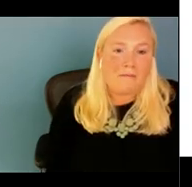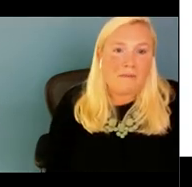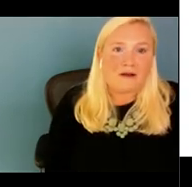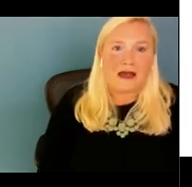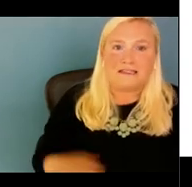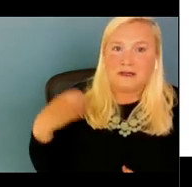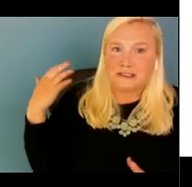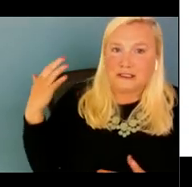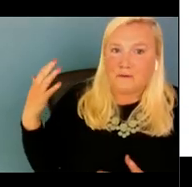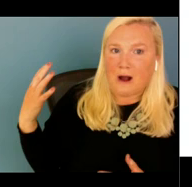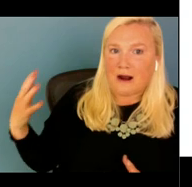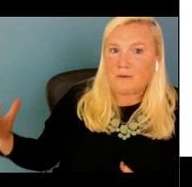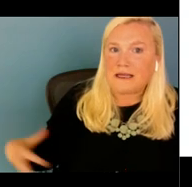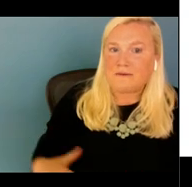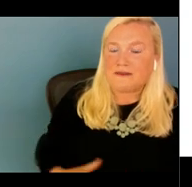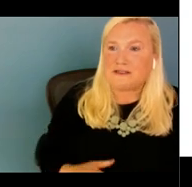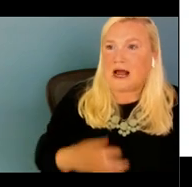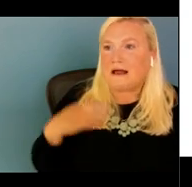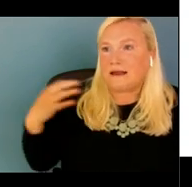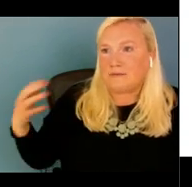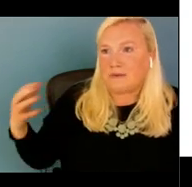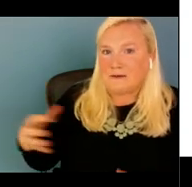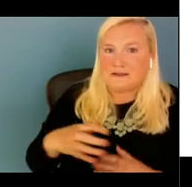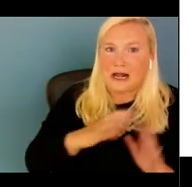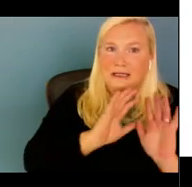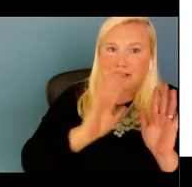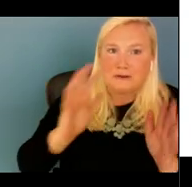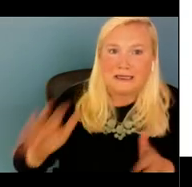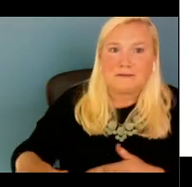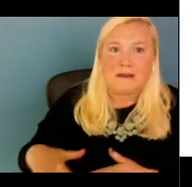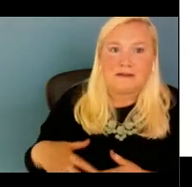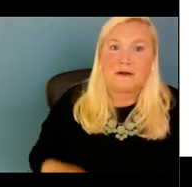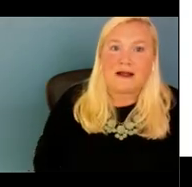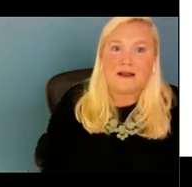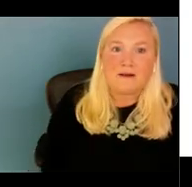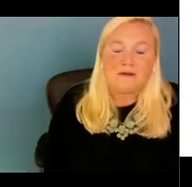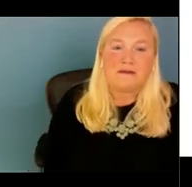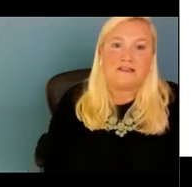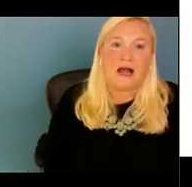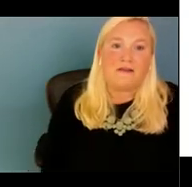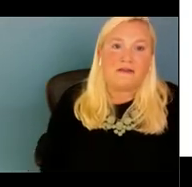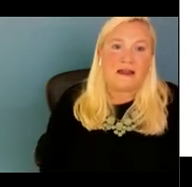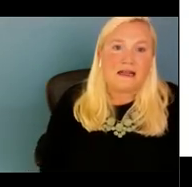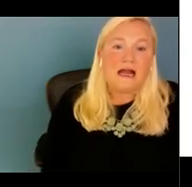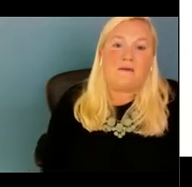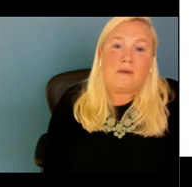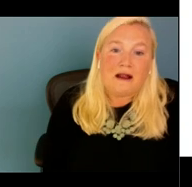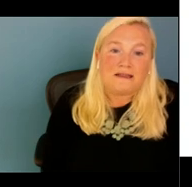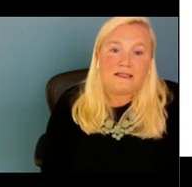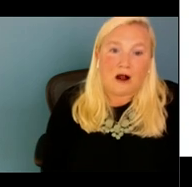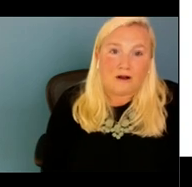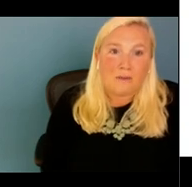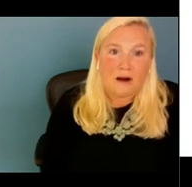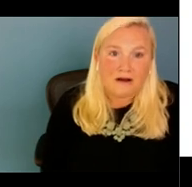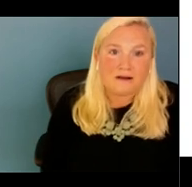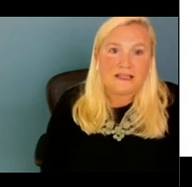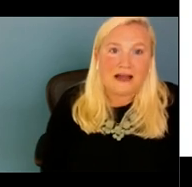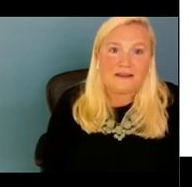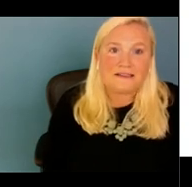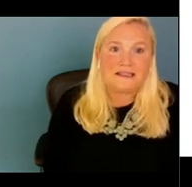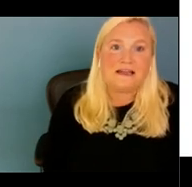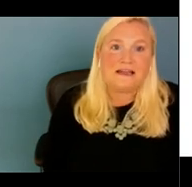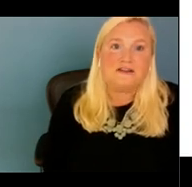to remember that as much as you are working with the child and playing with the child and doing maybe direct therapy with the child, that the parents are